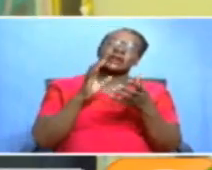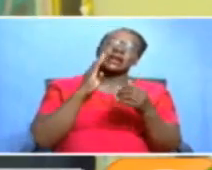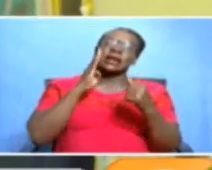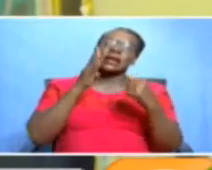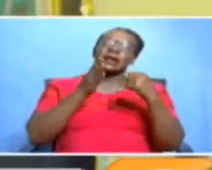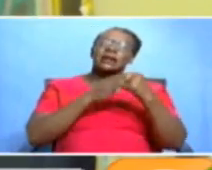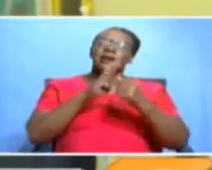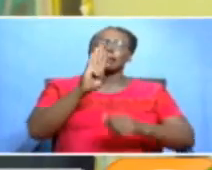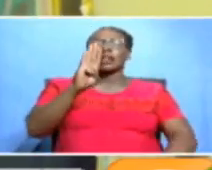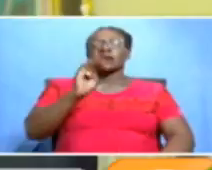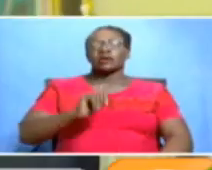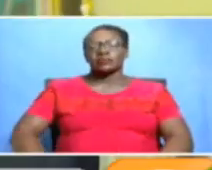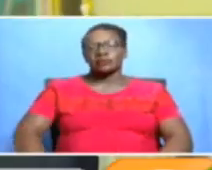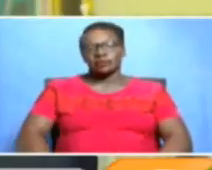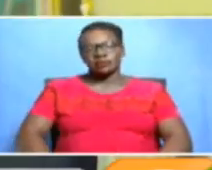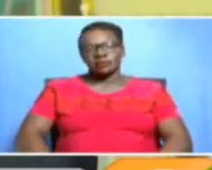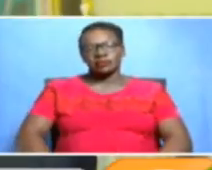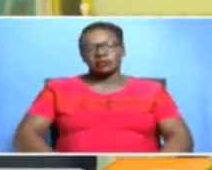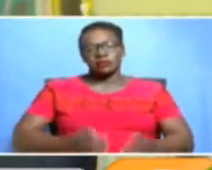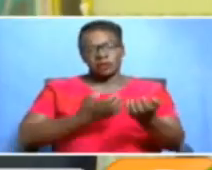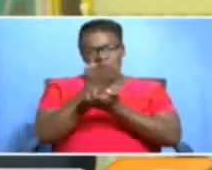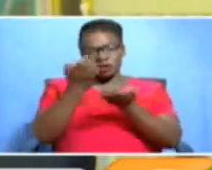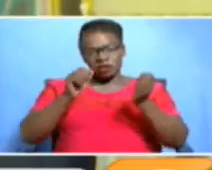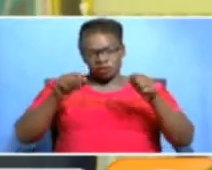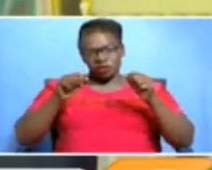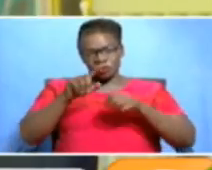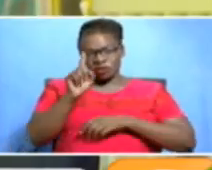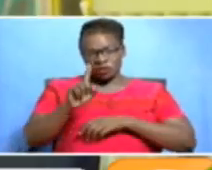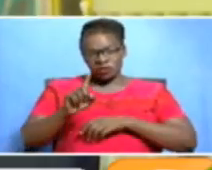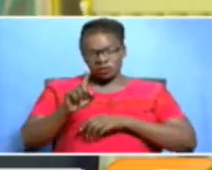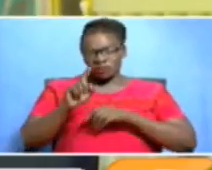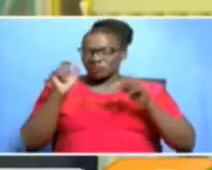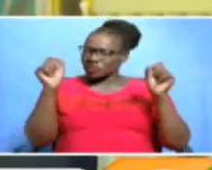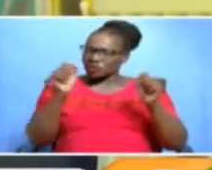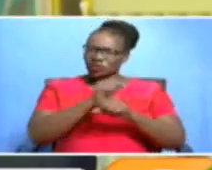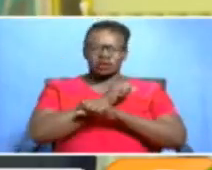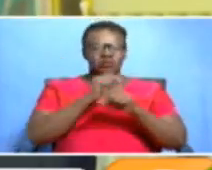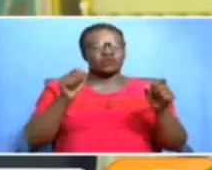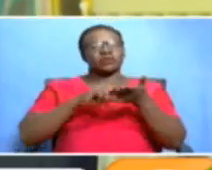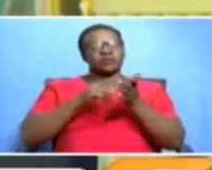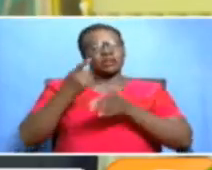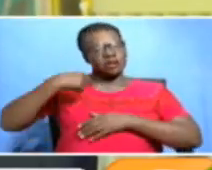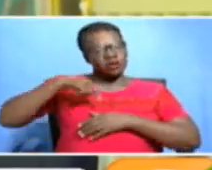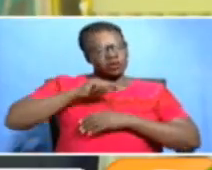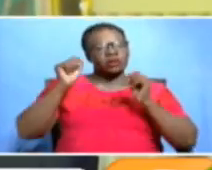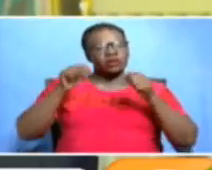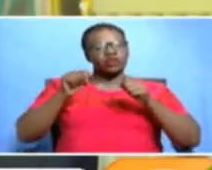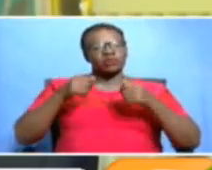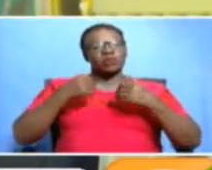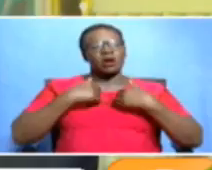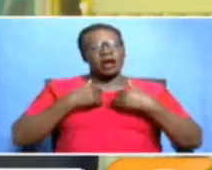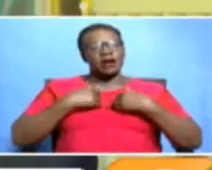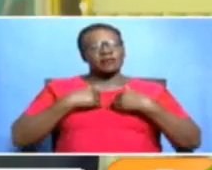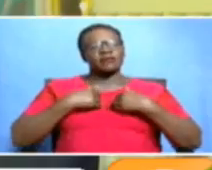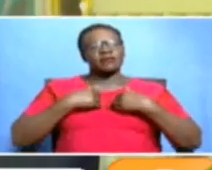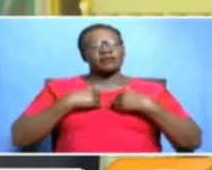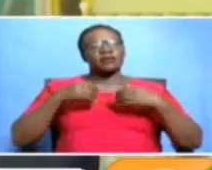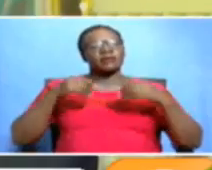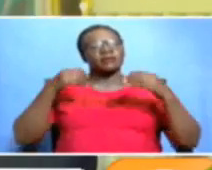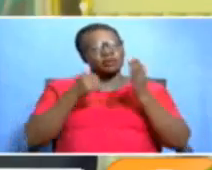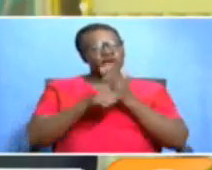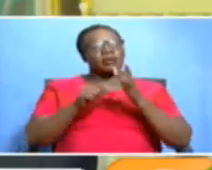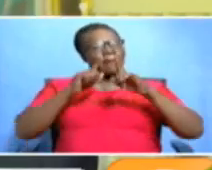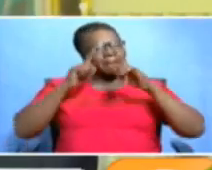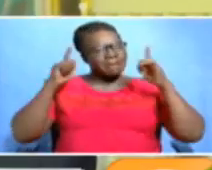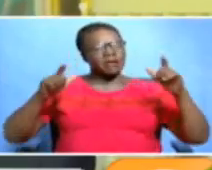900 billion. Can the economy do that? Definitely not. We would have invited a white elephant that would have been very